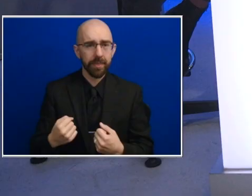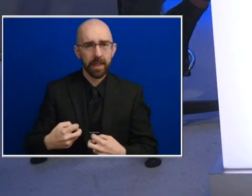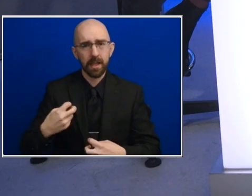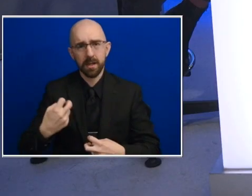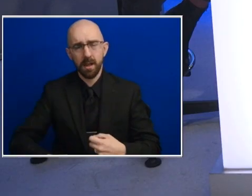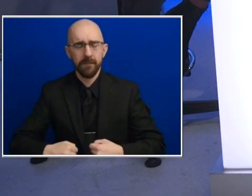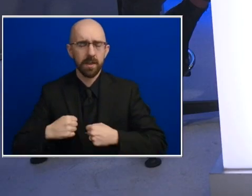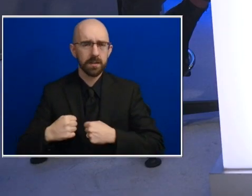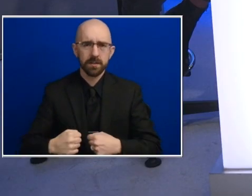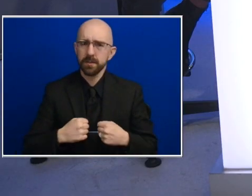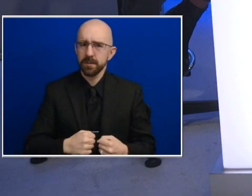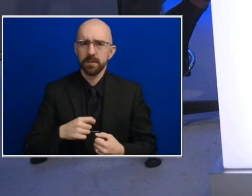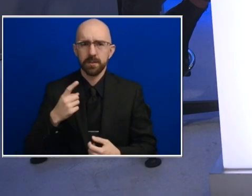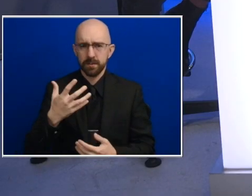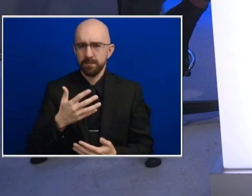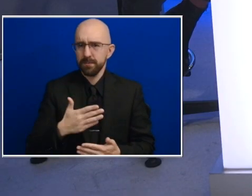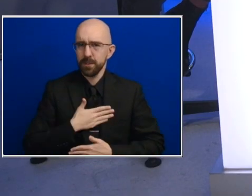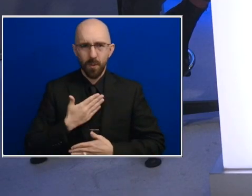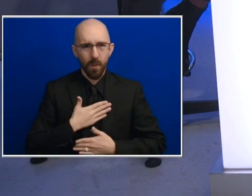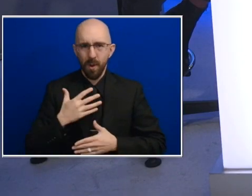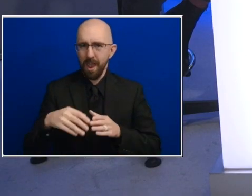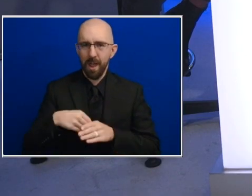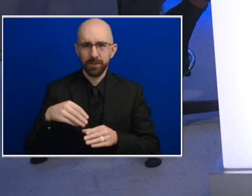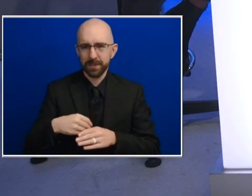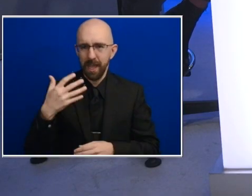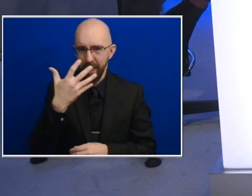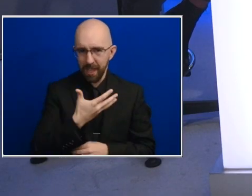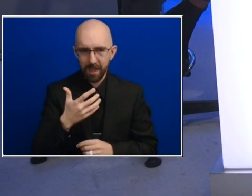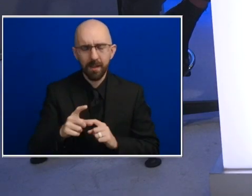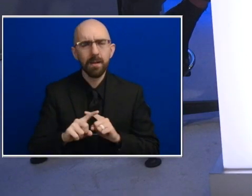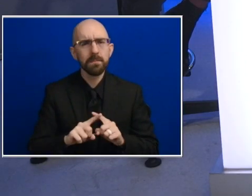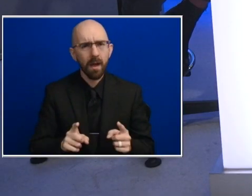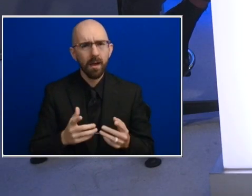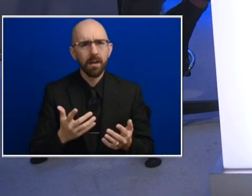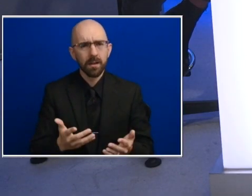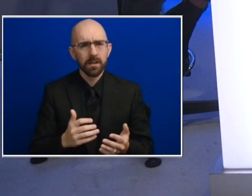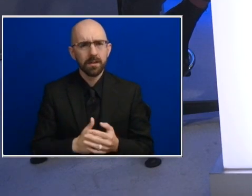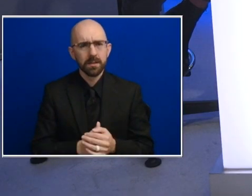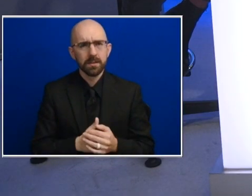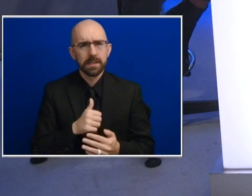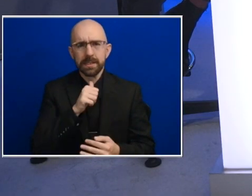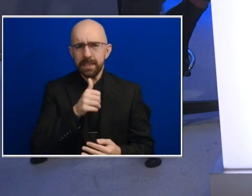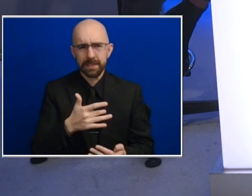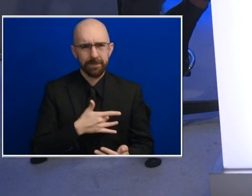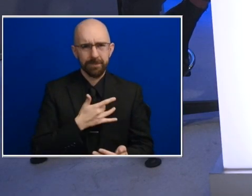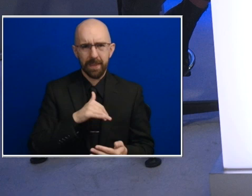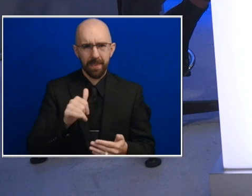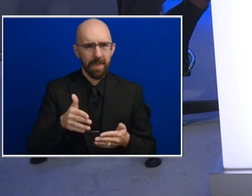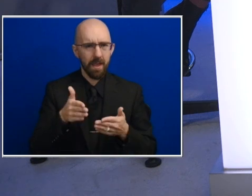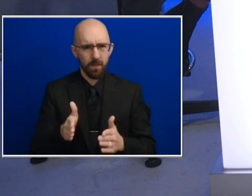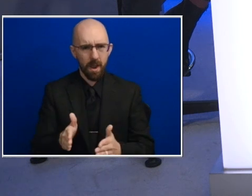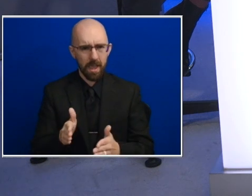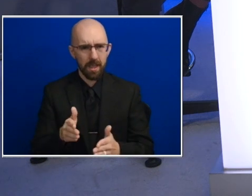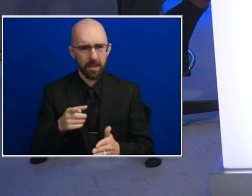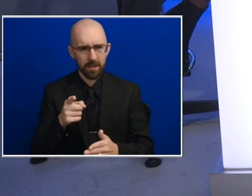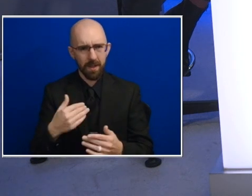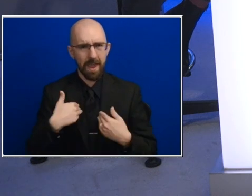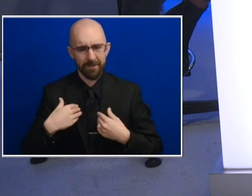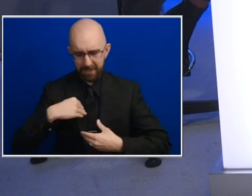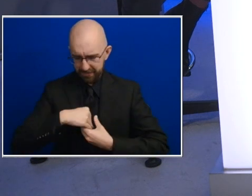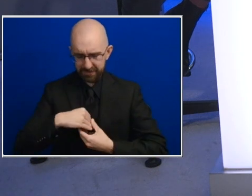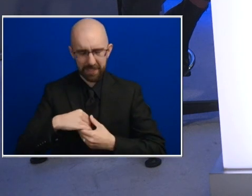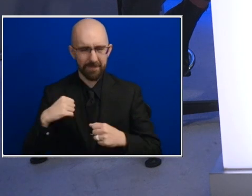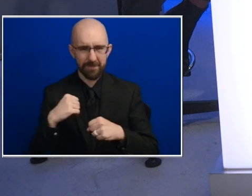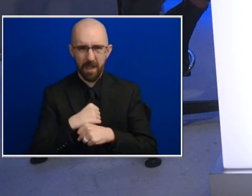joyous exterior is out there, but it doesn't quite feel that way, the fight you have going on inside. Absolutely.